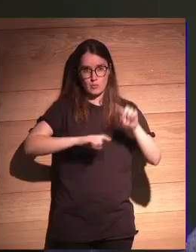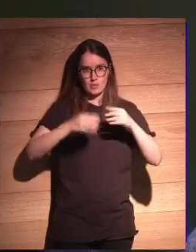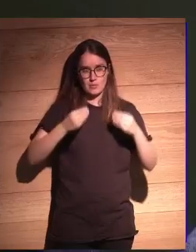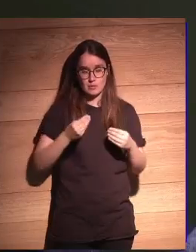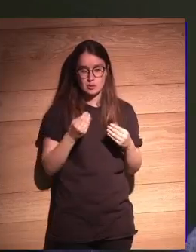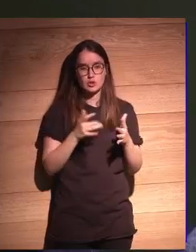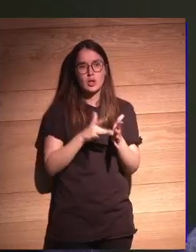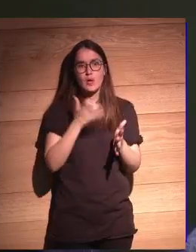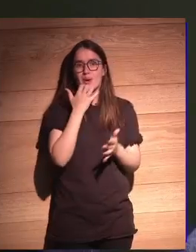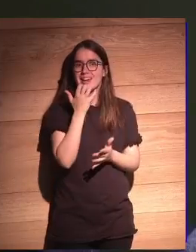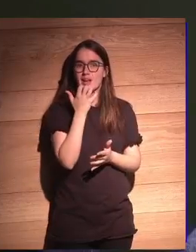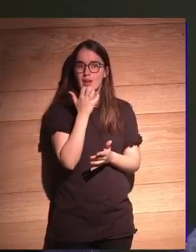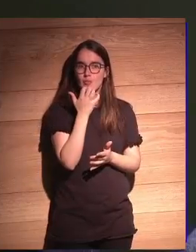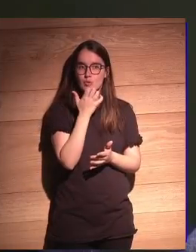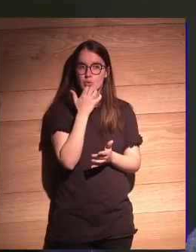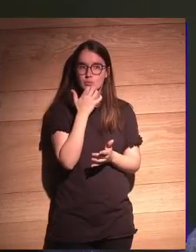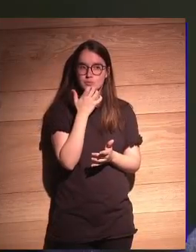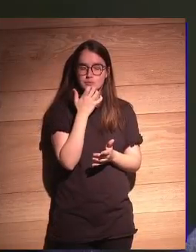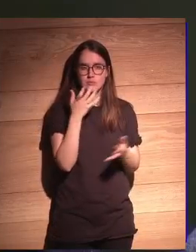solutions that we're bringing about what